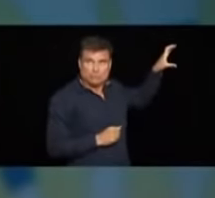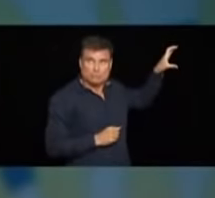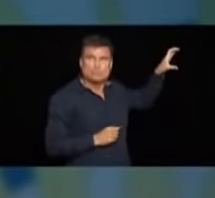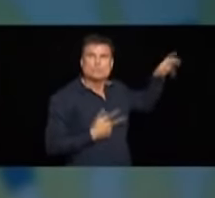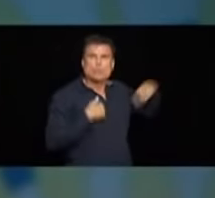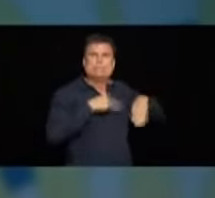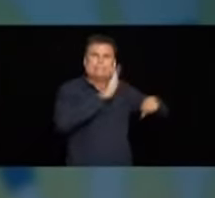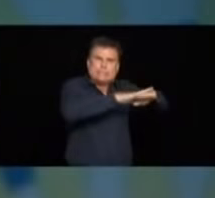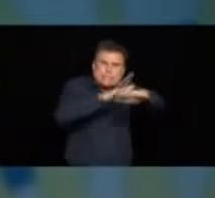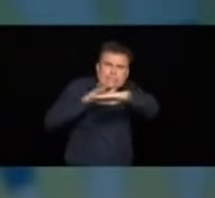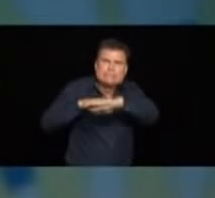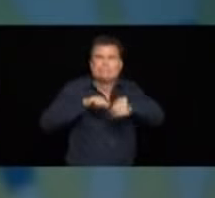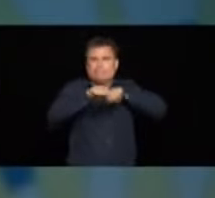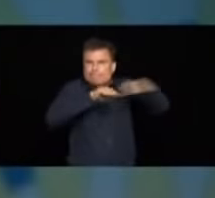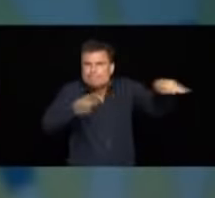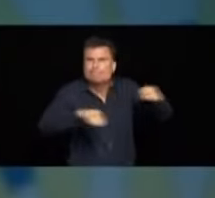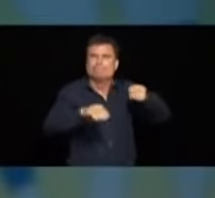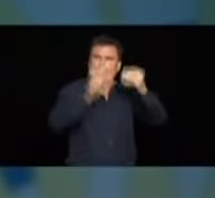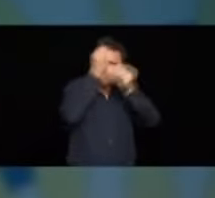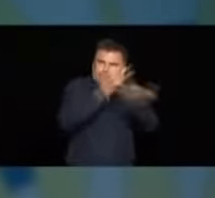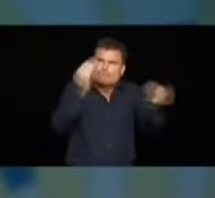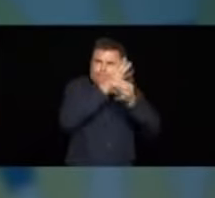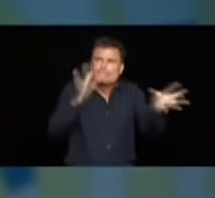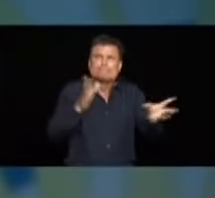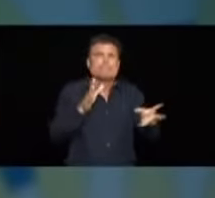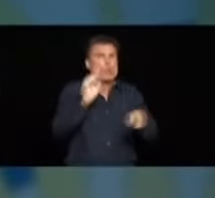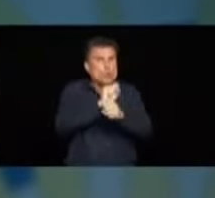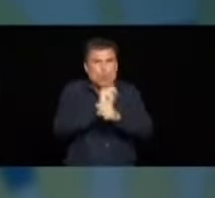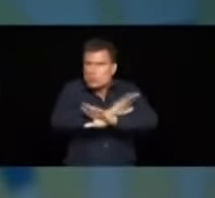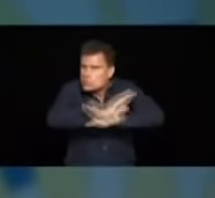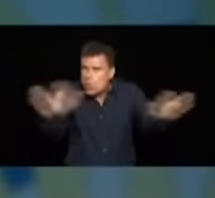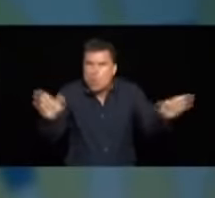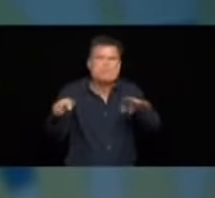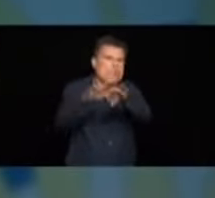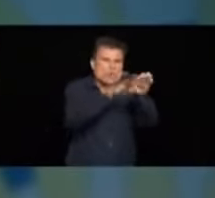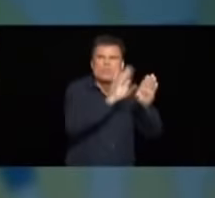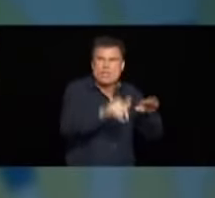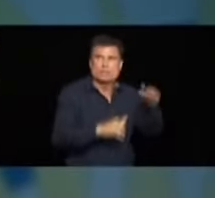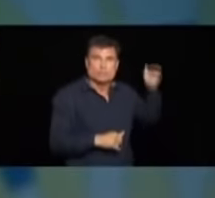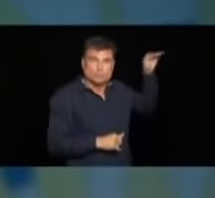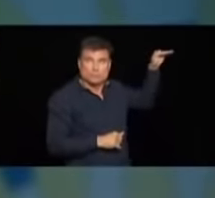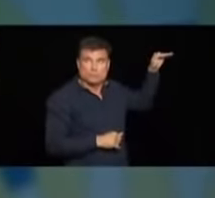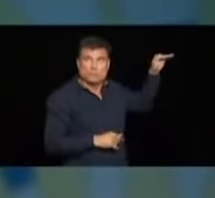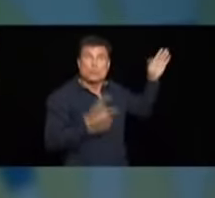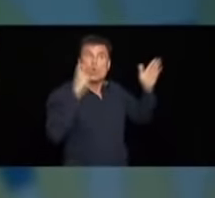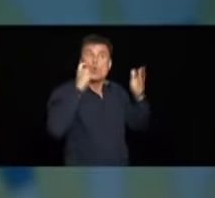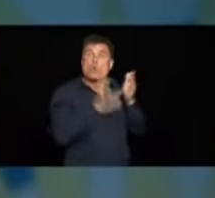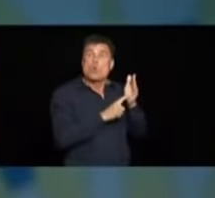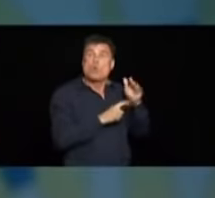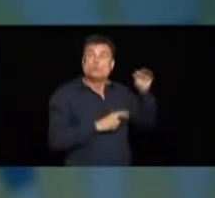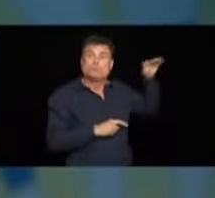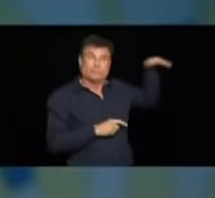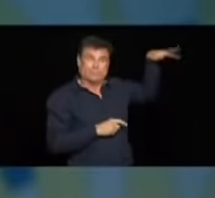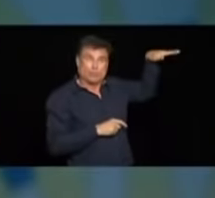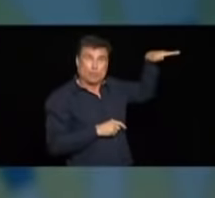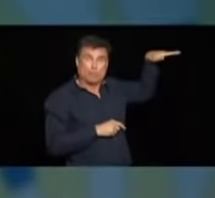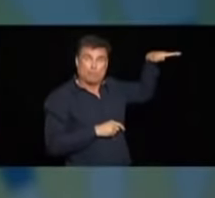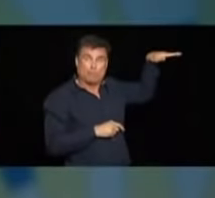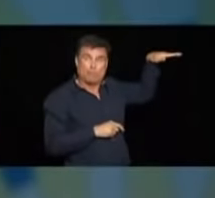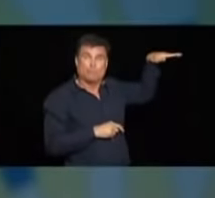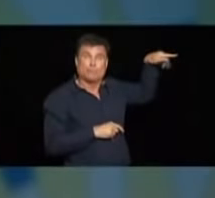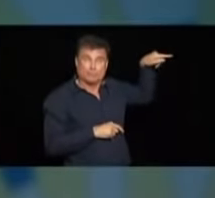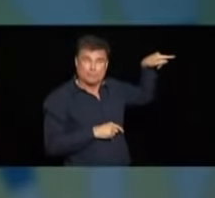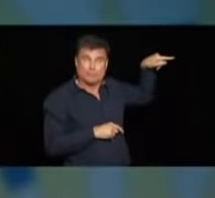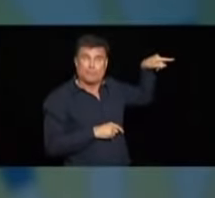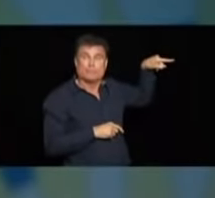people staying home, not traveling, etc. And what we can see from that is there are very few settings where people are being exposed, and it's